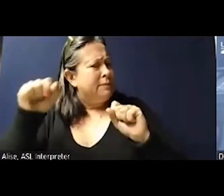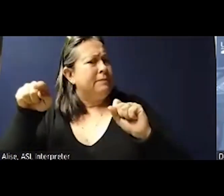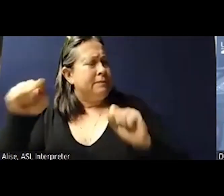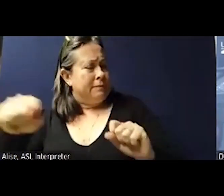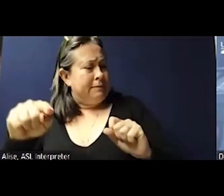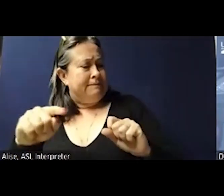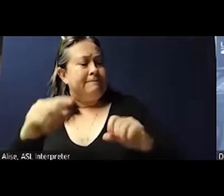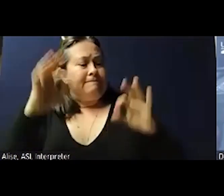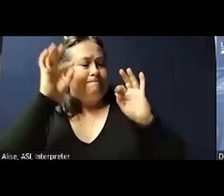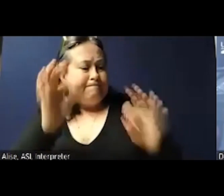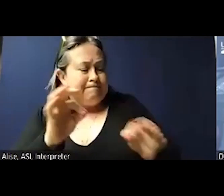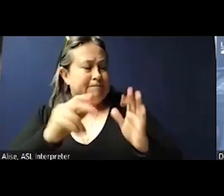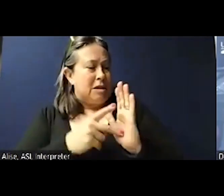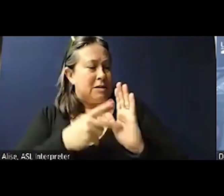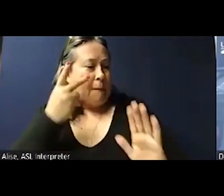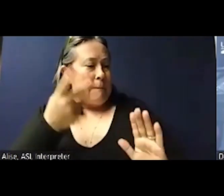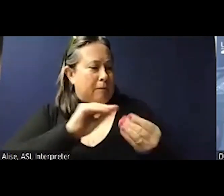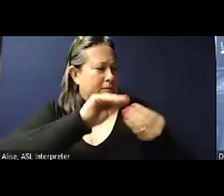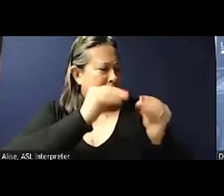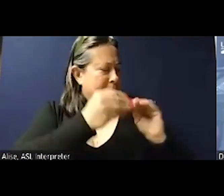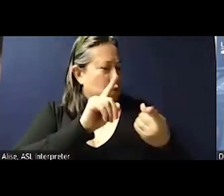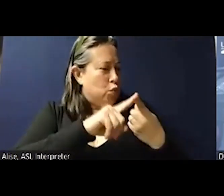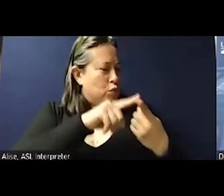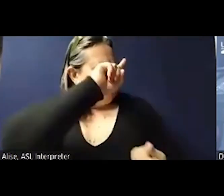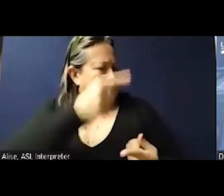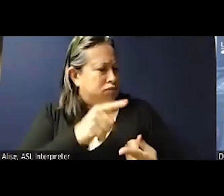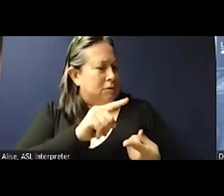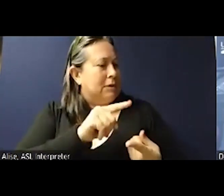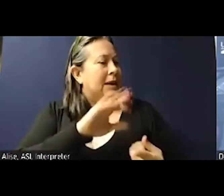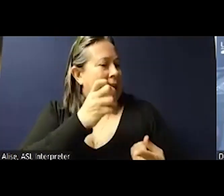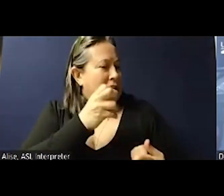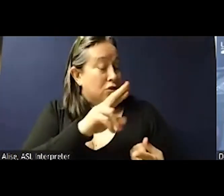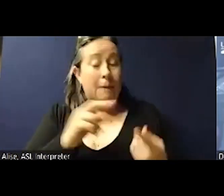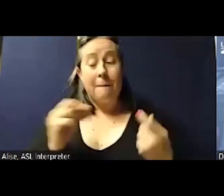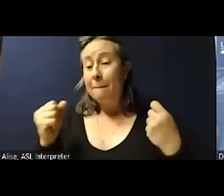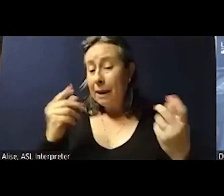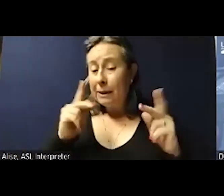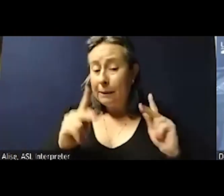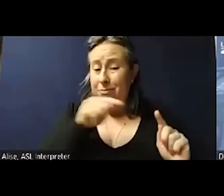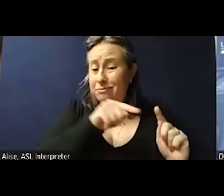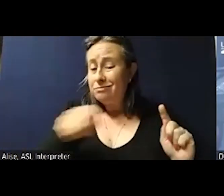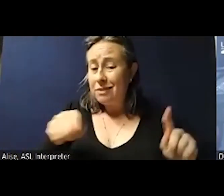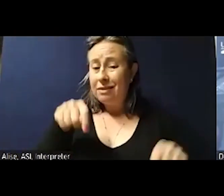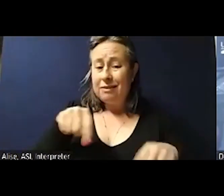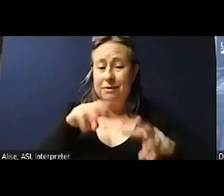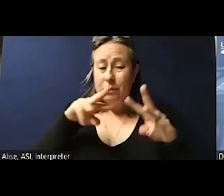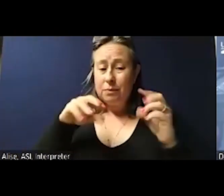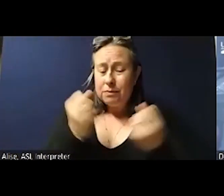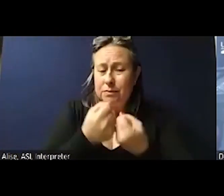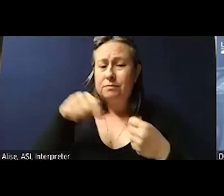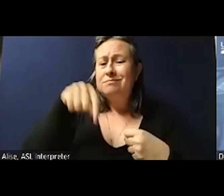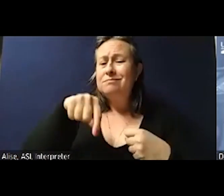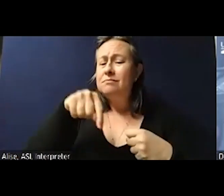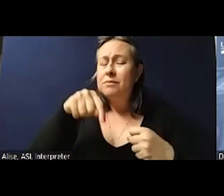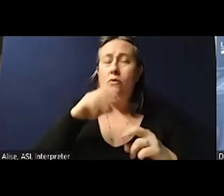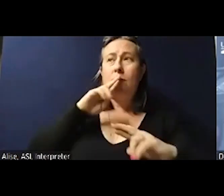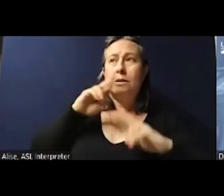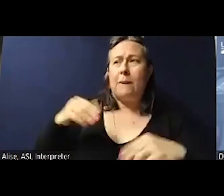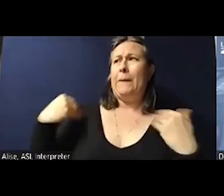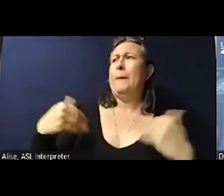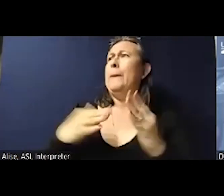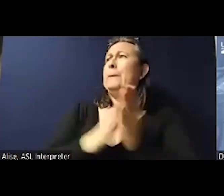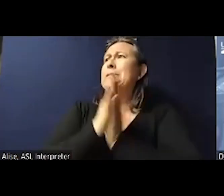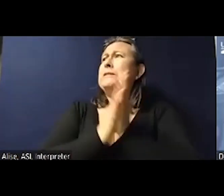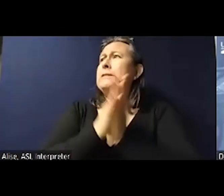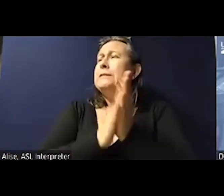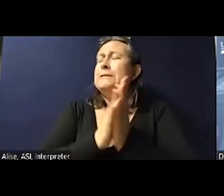cancer, a goal to which so many, probably here on this line and throughout the cancer community and beyond, responded with passion, ingenuity,